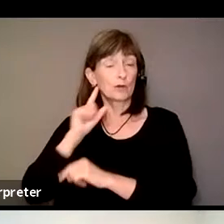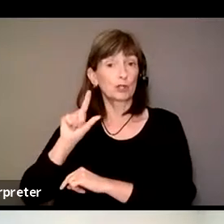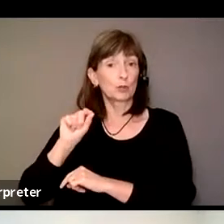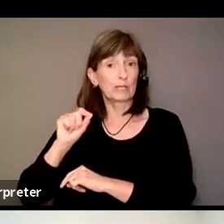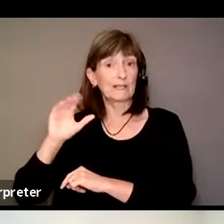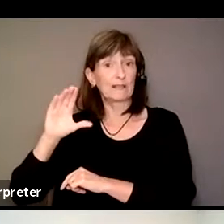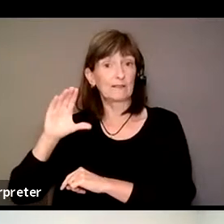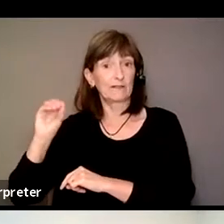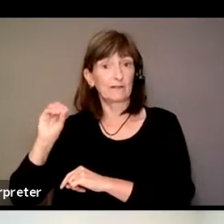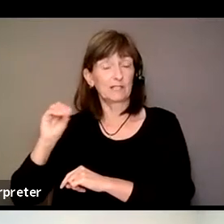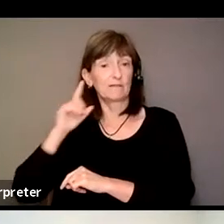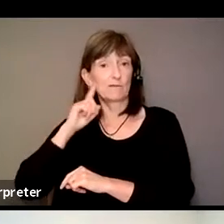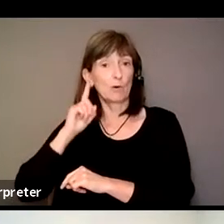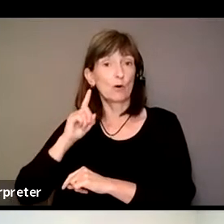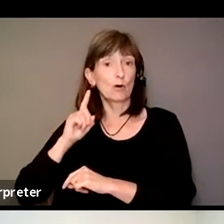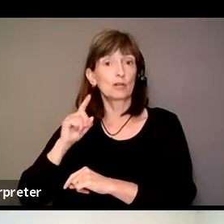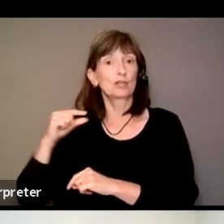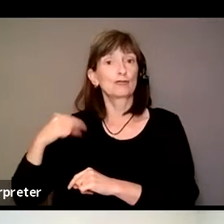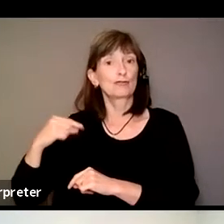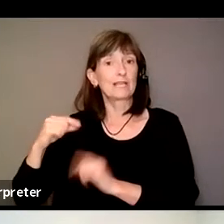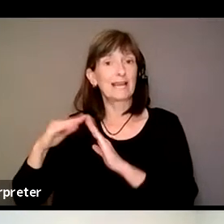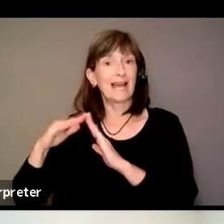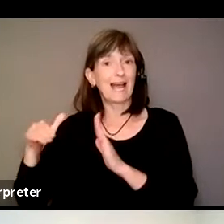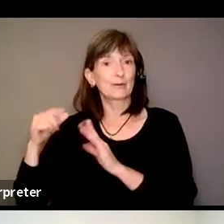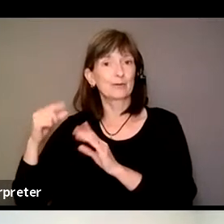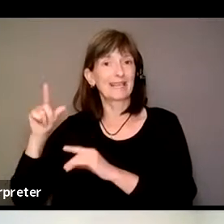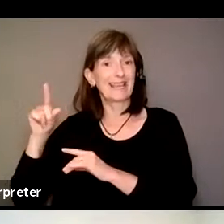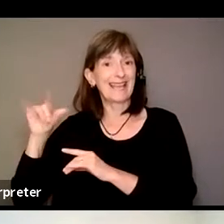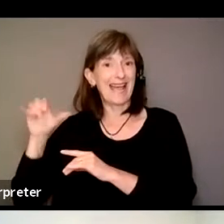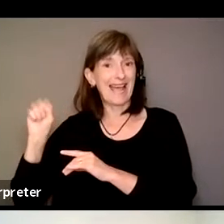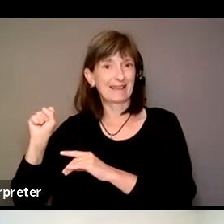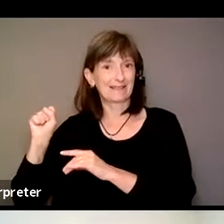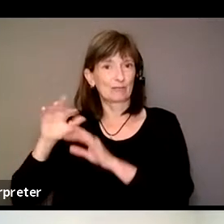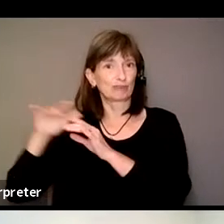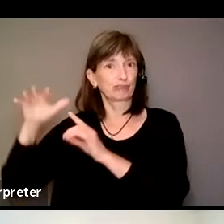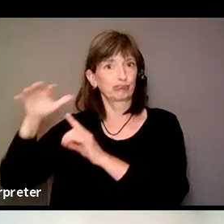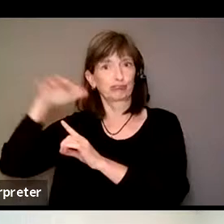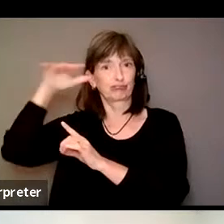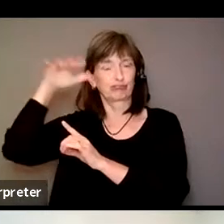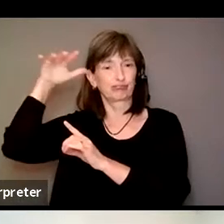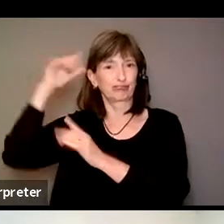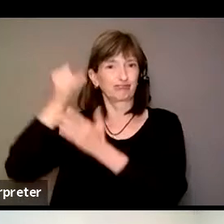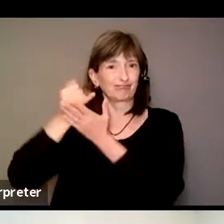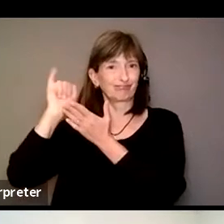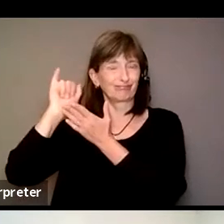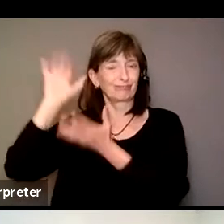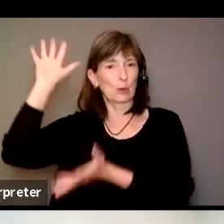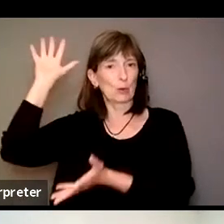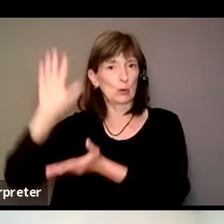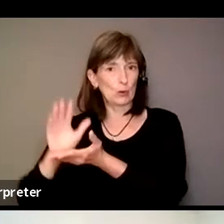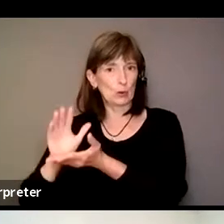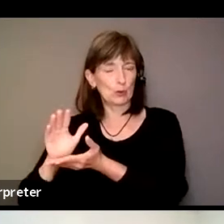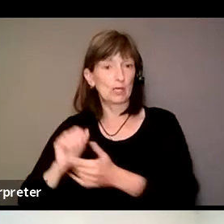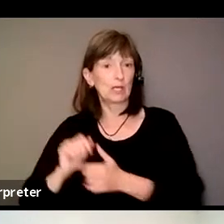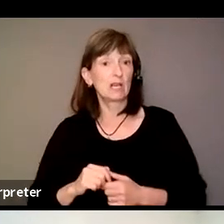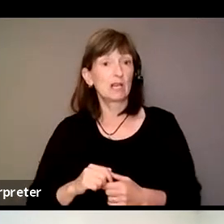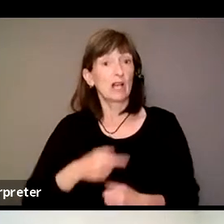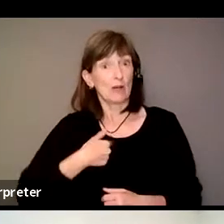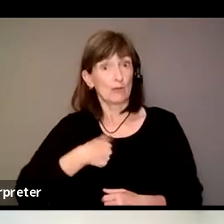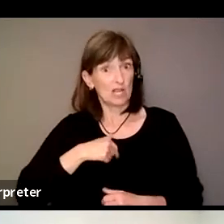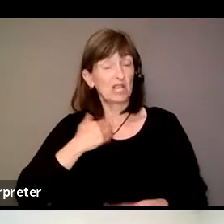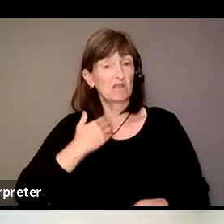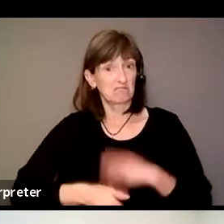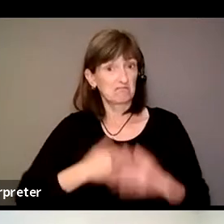gas emissions. And we diligently went after the milestones, and we're doing very, very well right